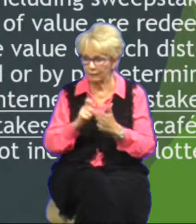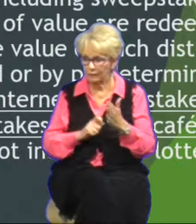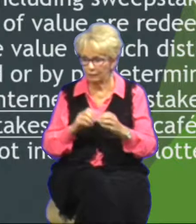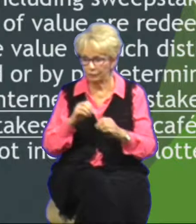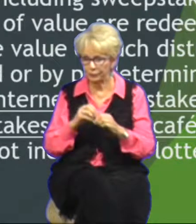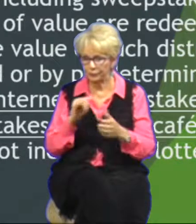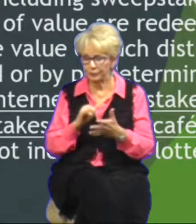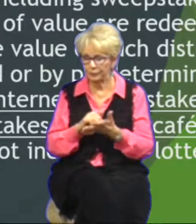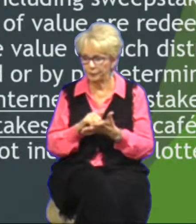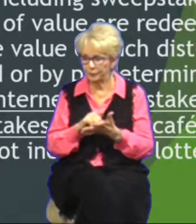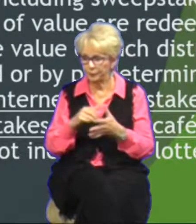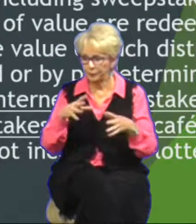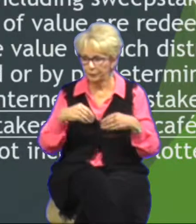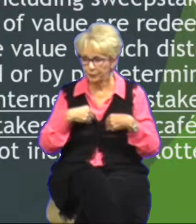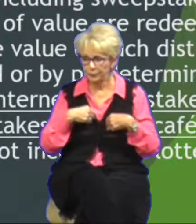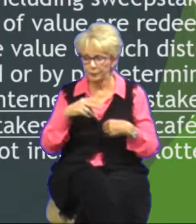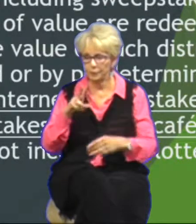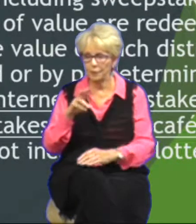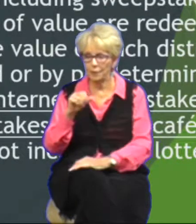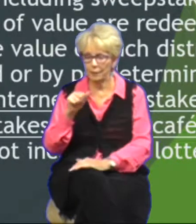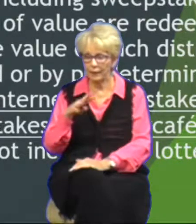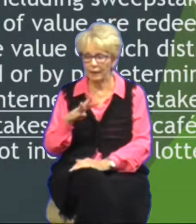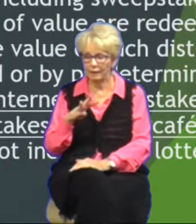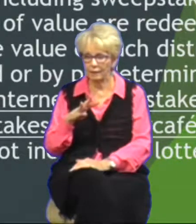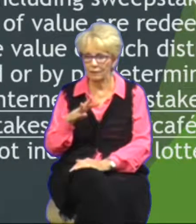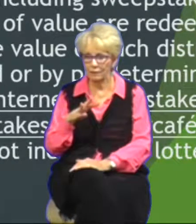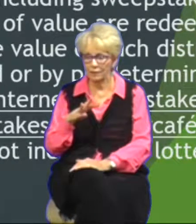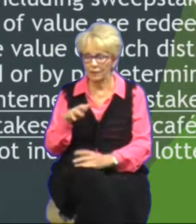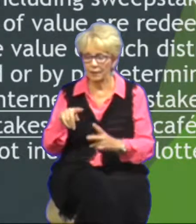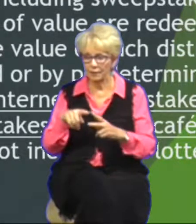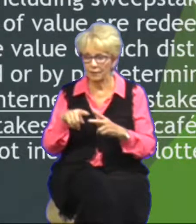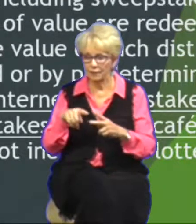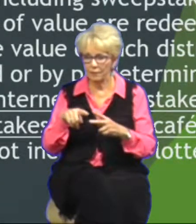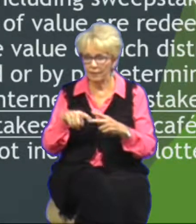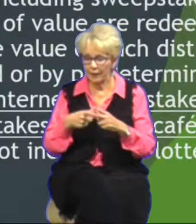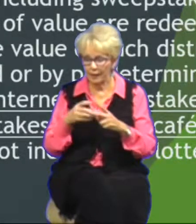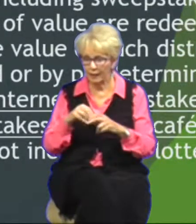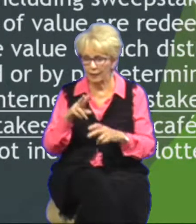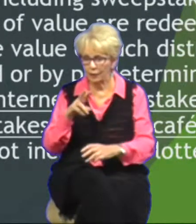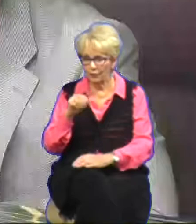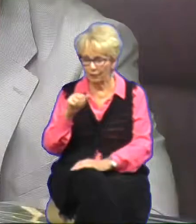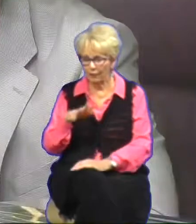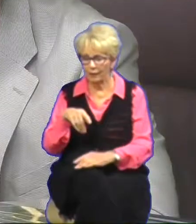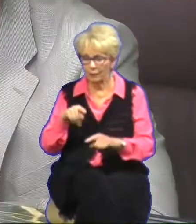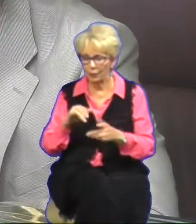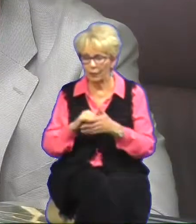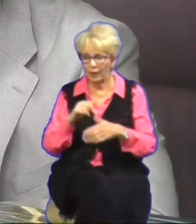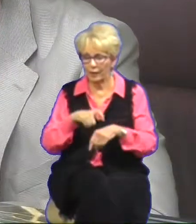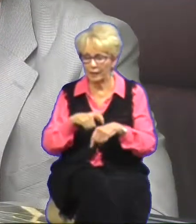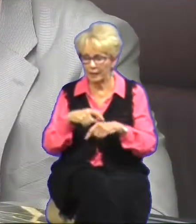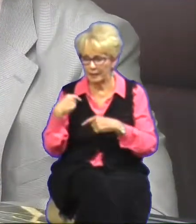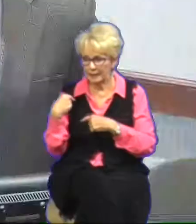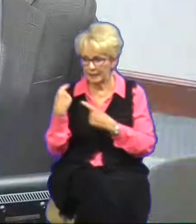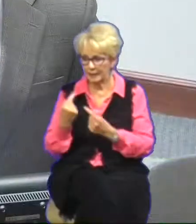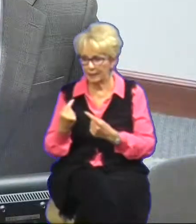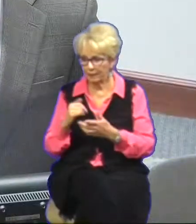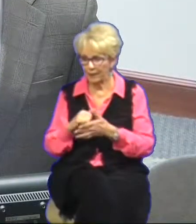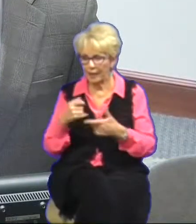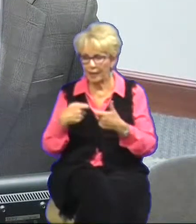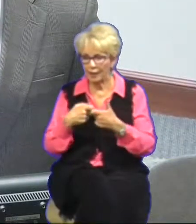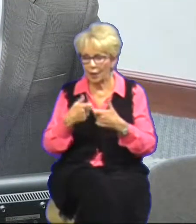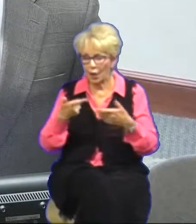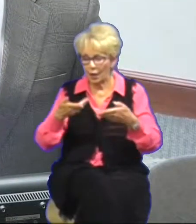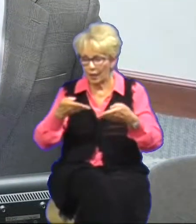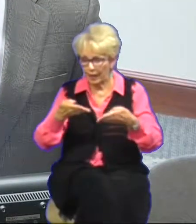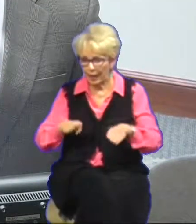in adopted in 2014 and made effective 2015, and during that time and since, these electronic